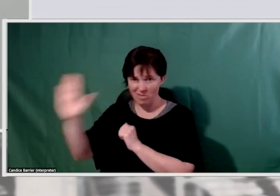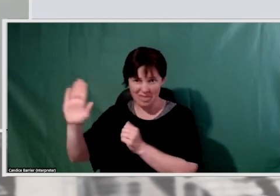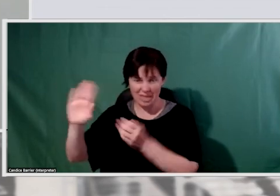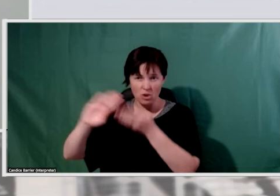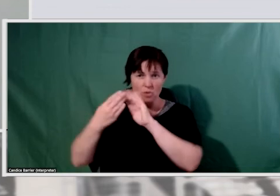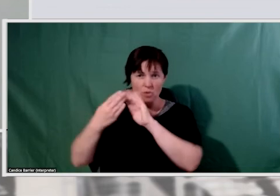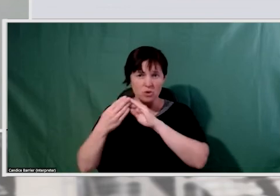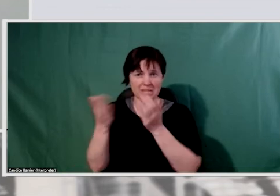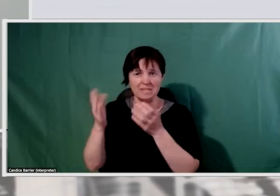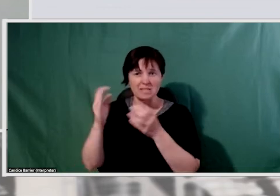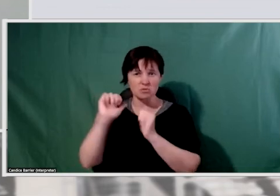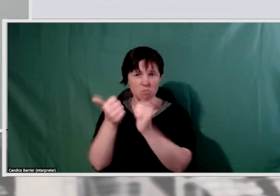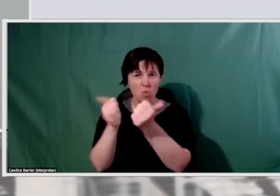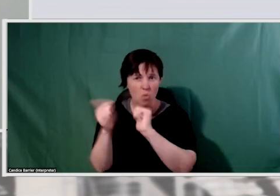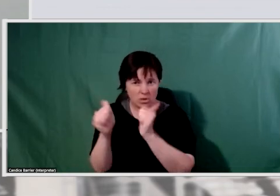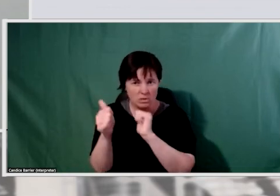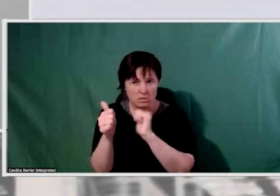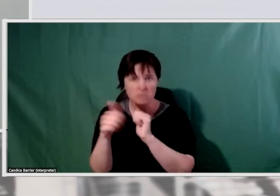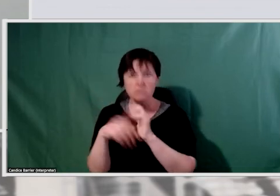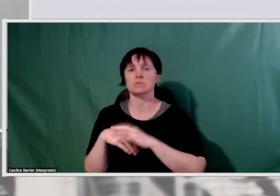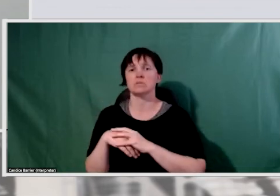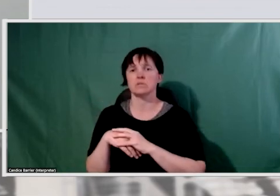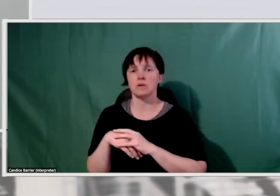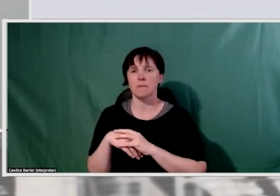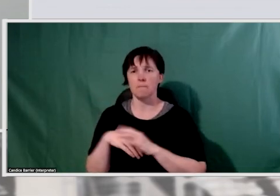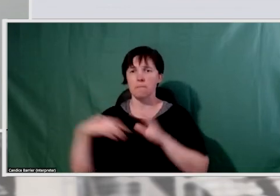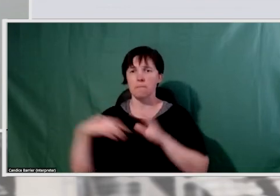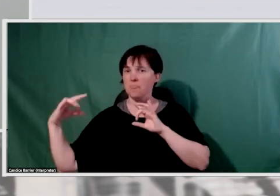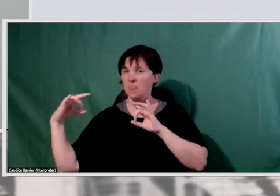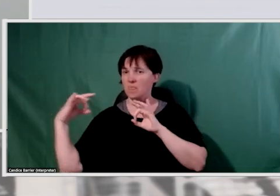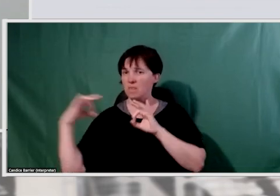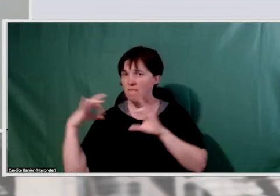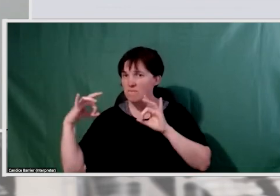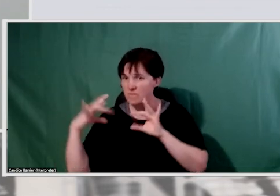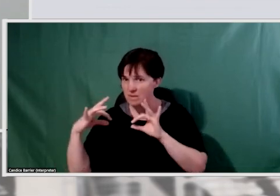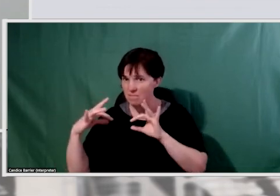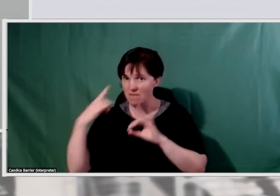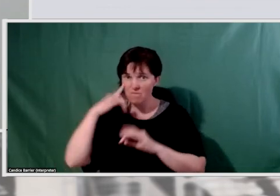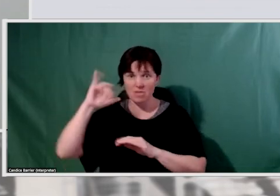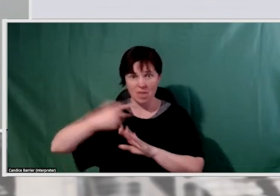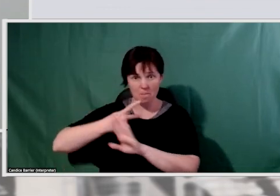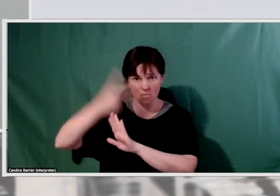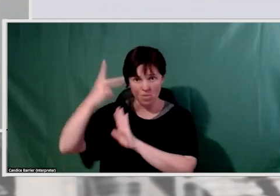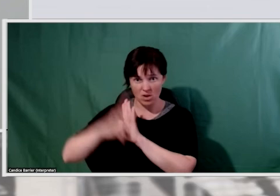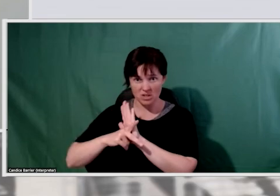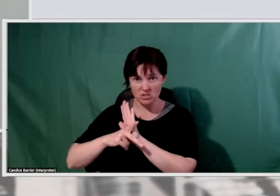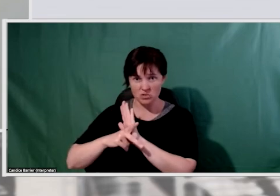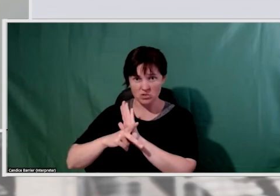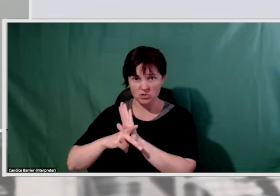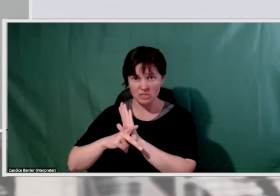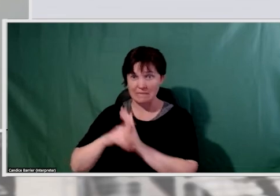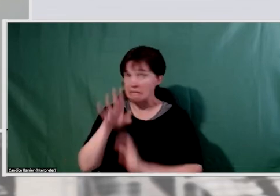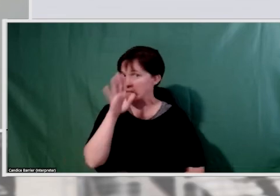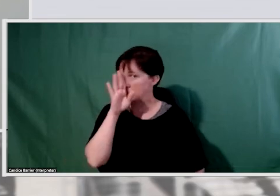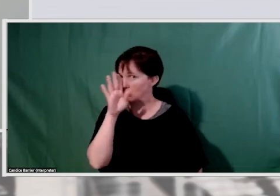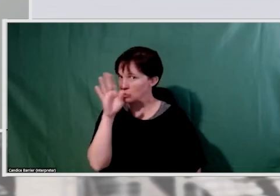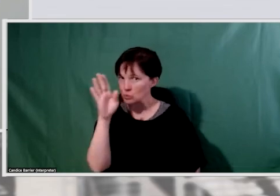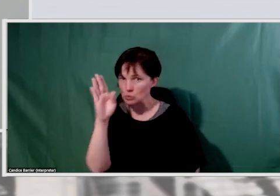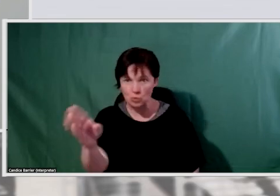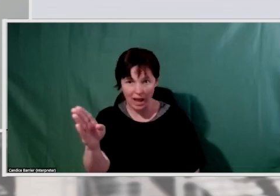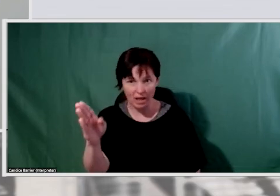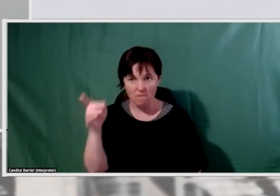Sports. So the feedback that we're getting for that project is coming directly from